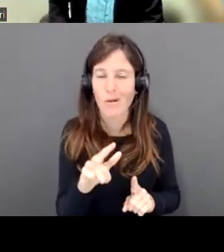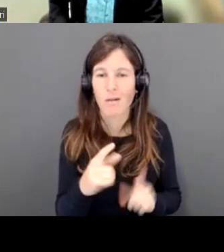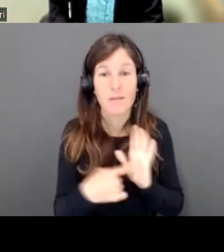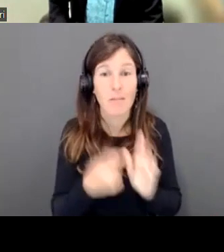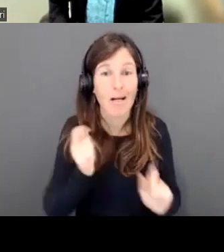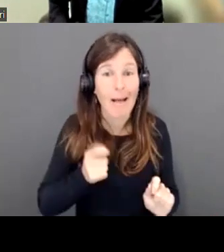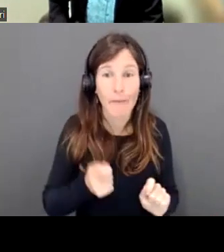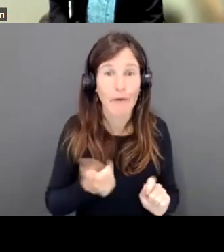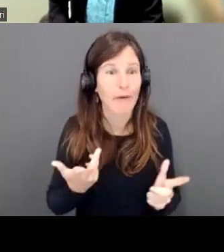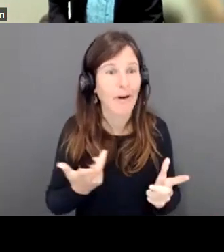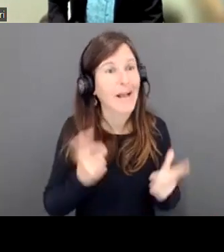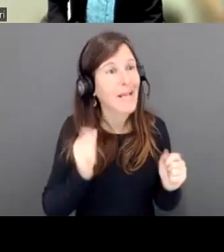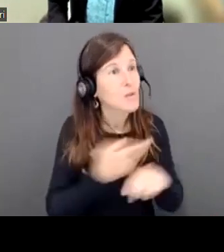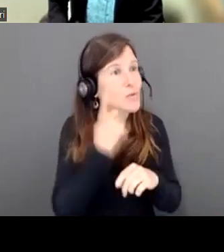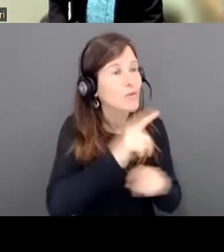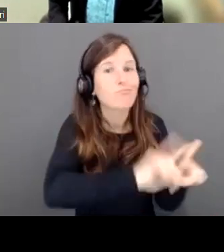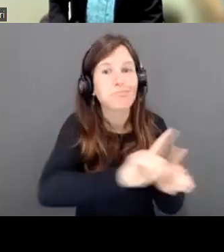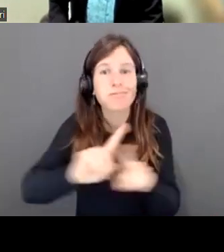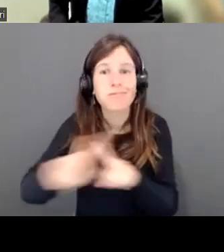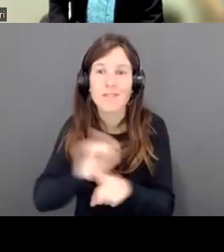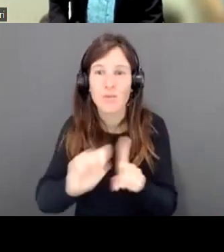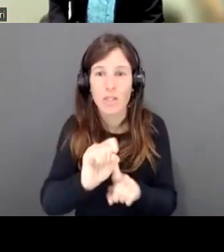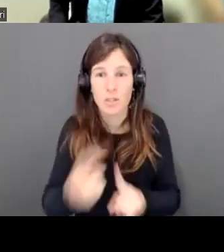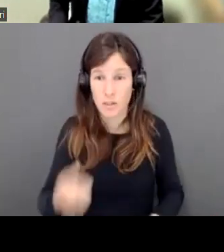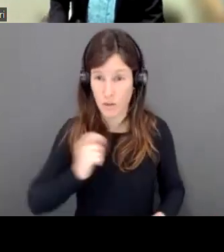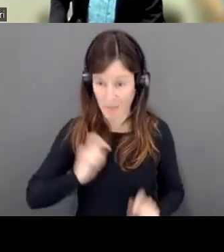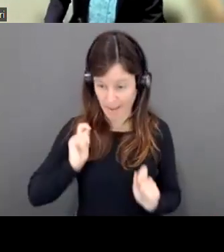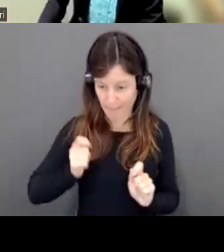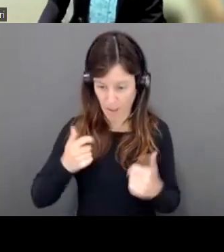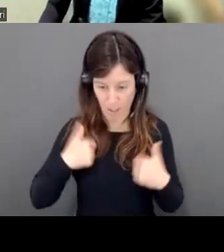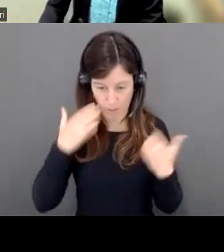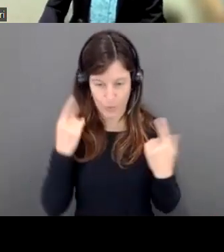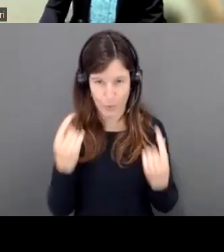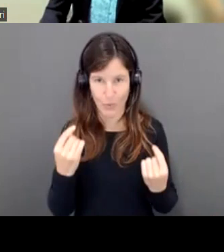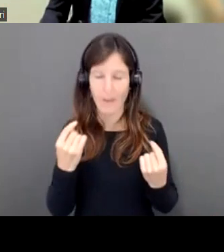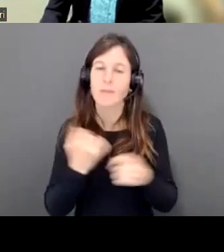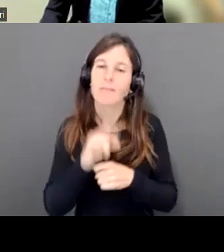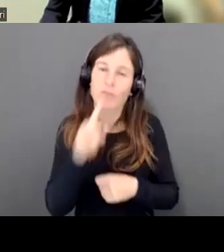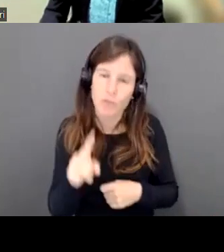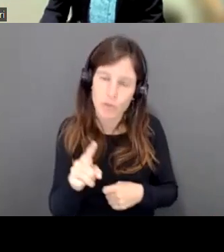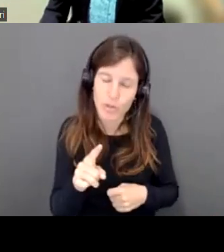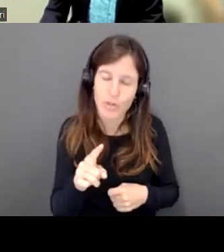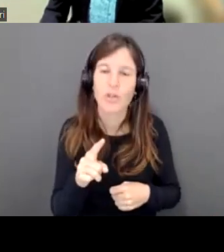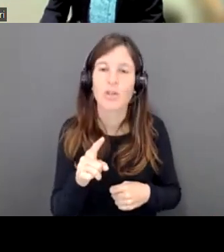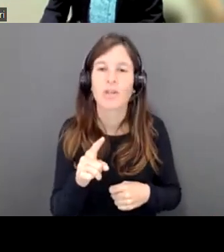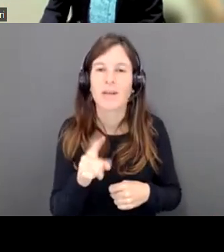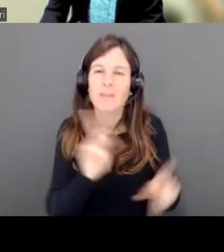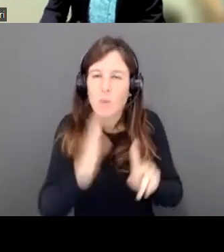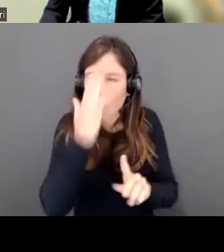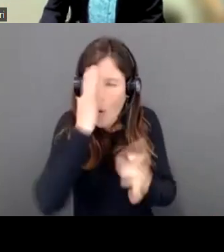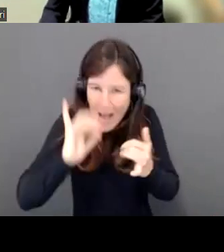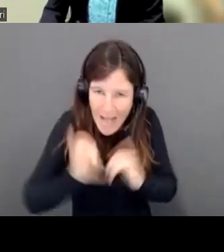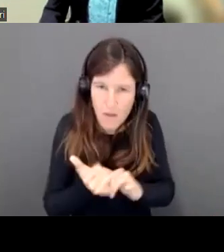A hammer in my hands is not as useful. So we want to make sure we build capacity on how to use these